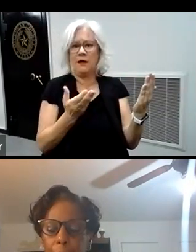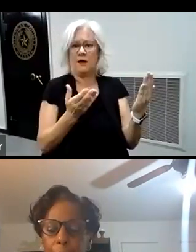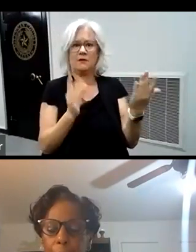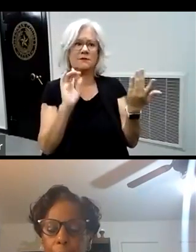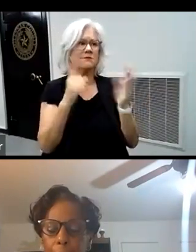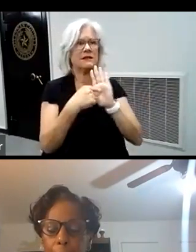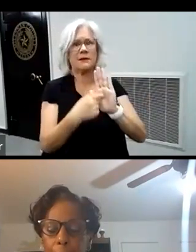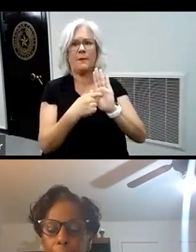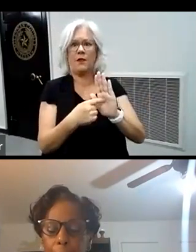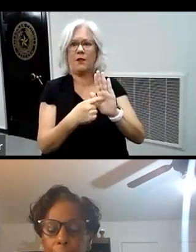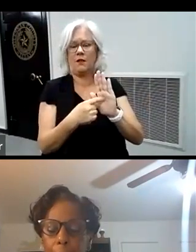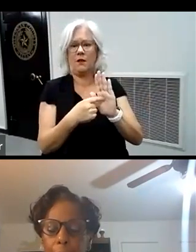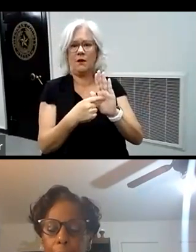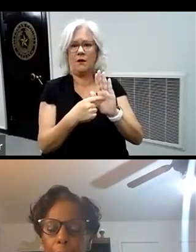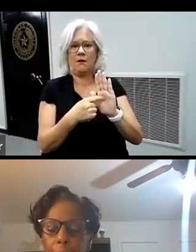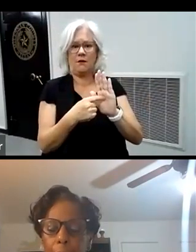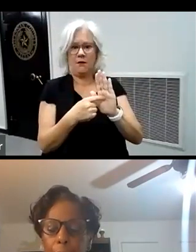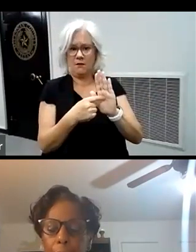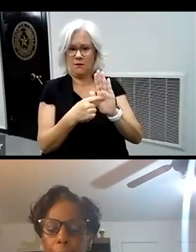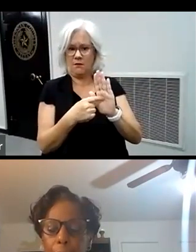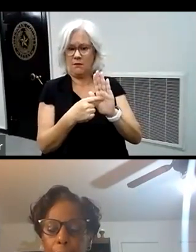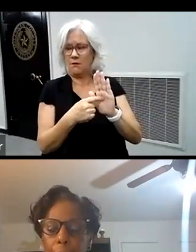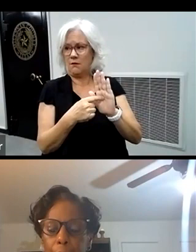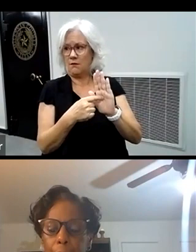for example, beauty and